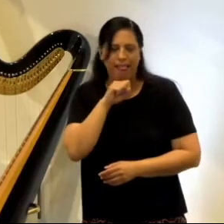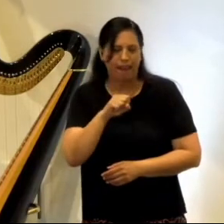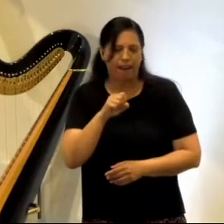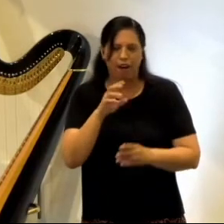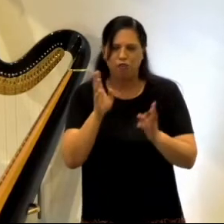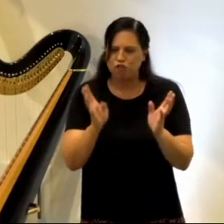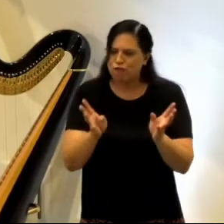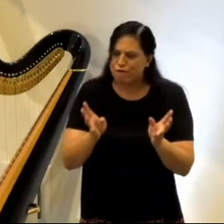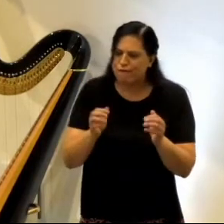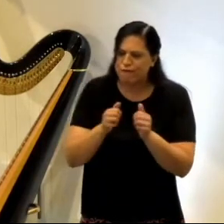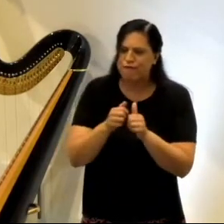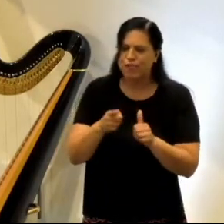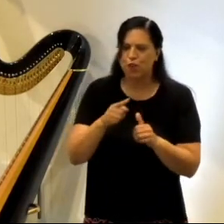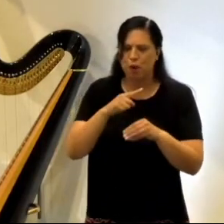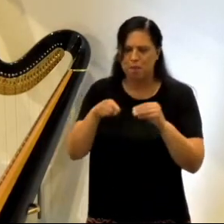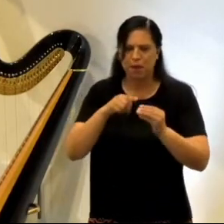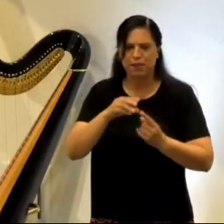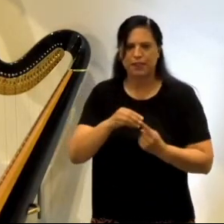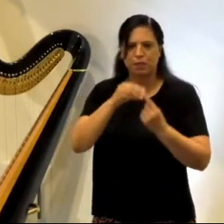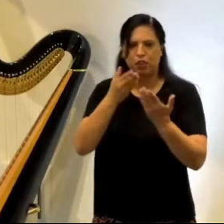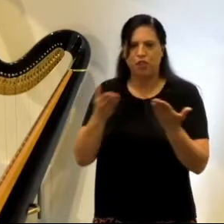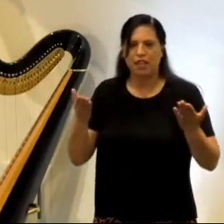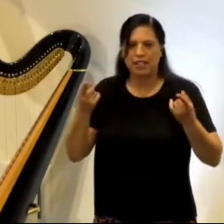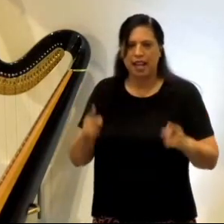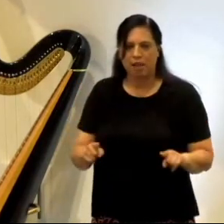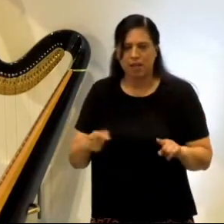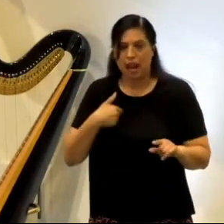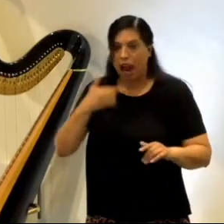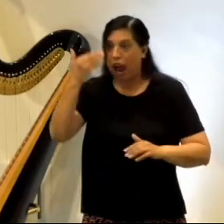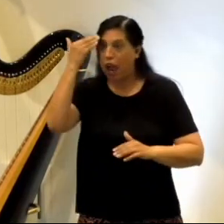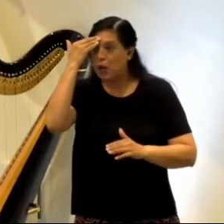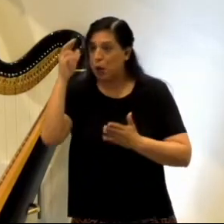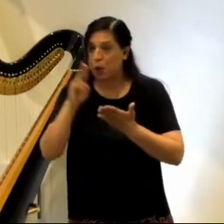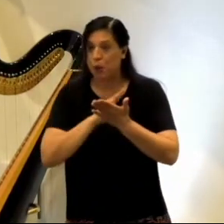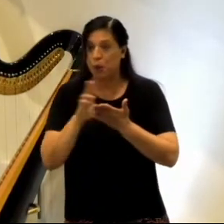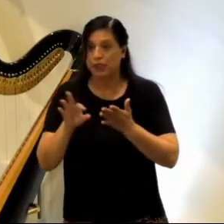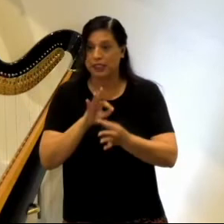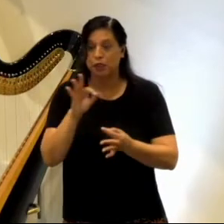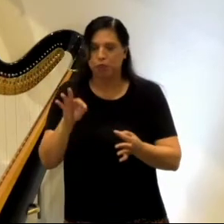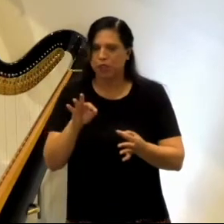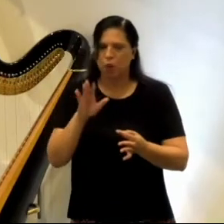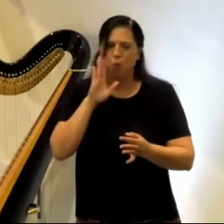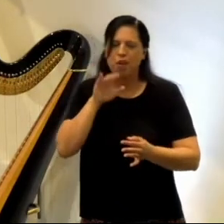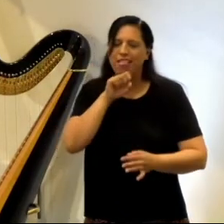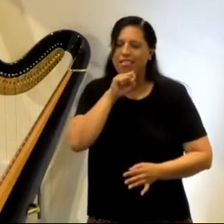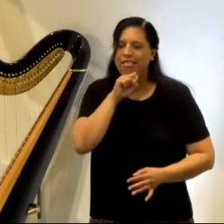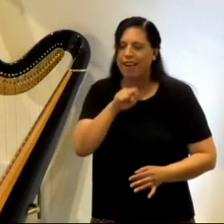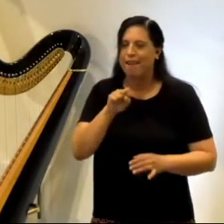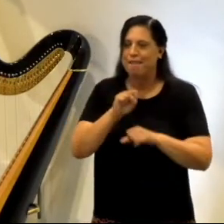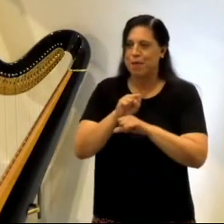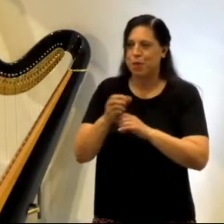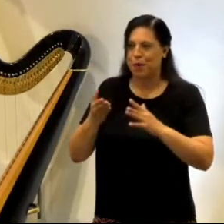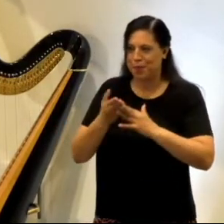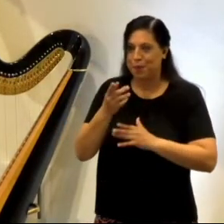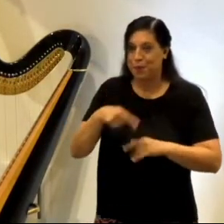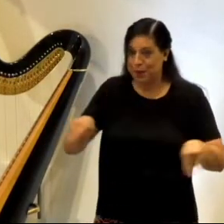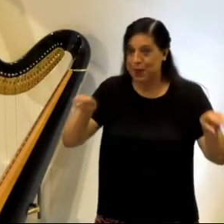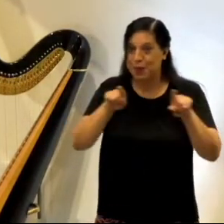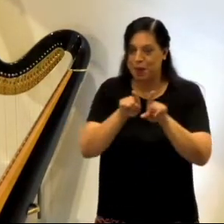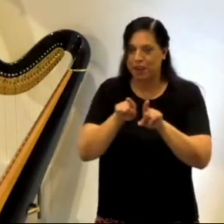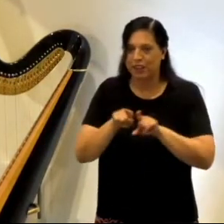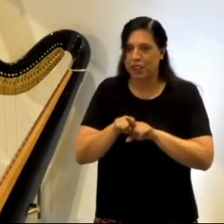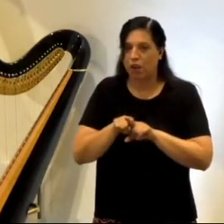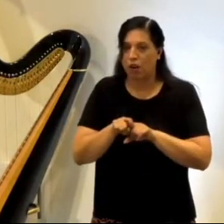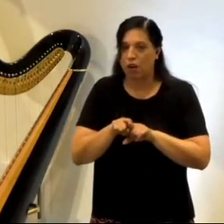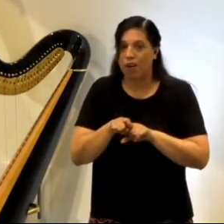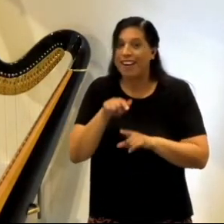the special things that are going to be happening. And I know the Holy Spirit would love to be working through you as well. And don't worry, you don't have to